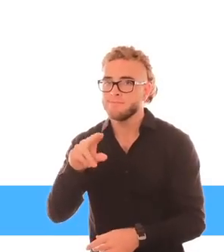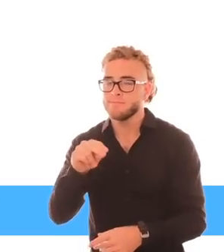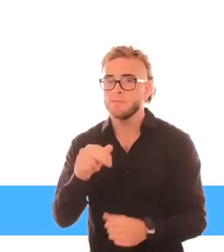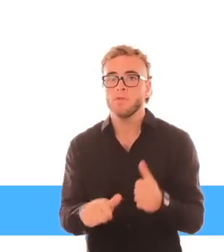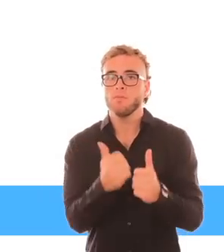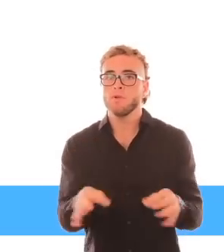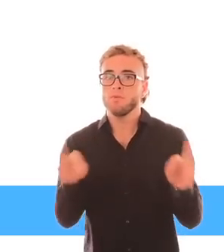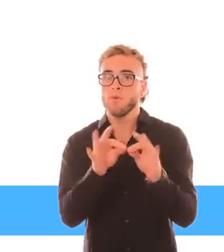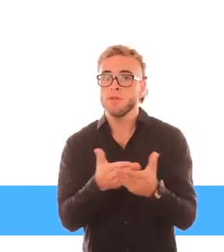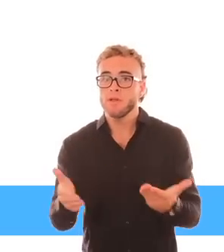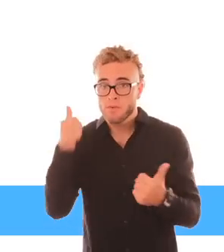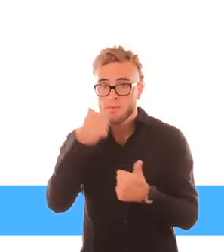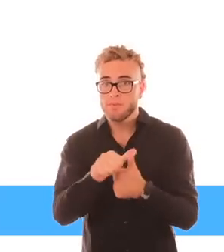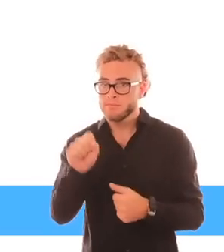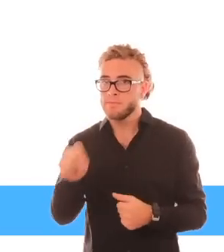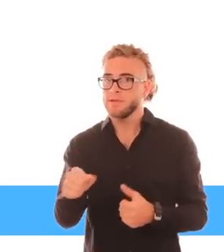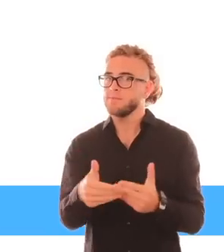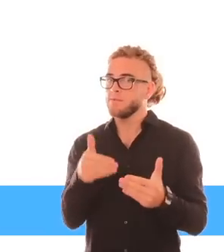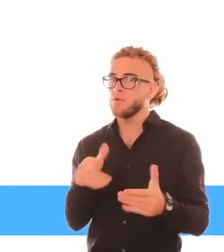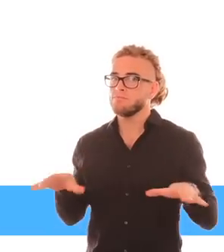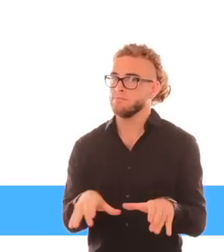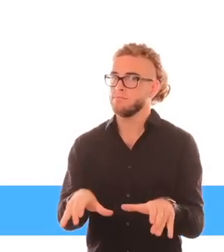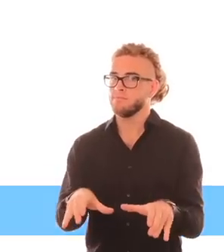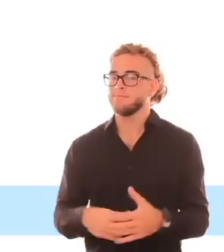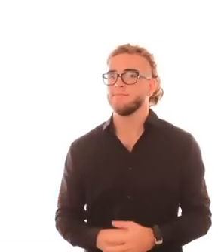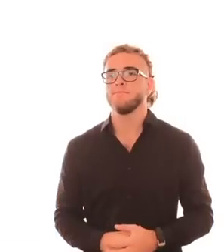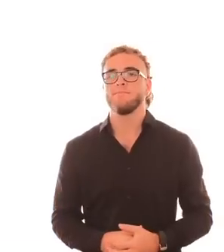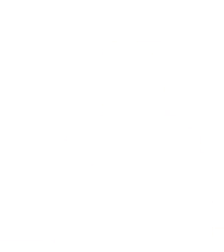The most important thing to remember is to ask before you act.